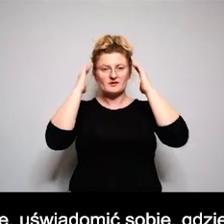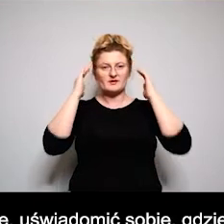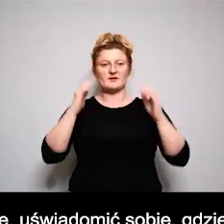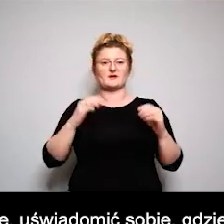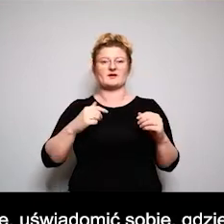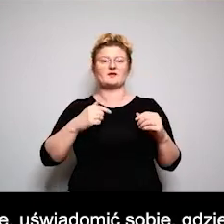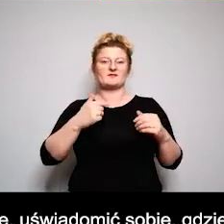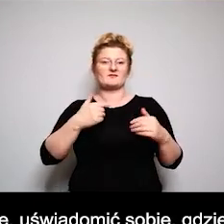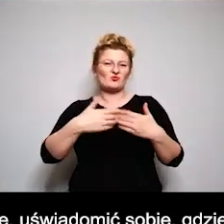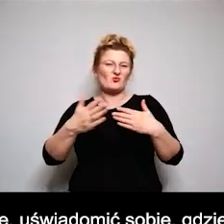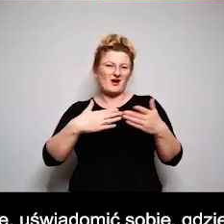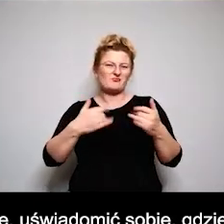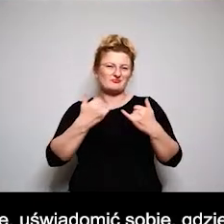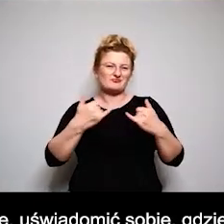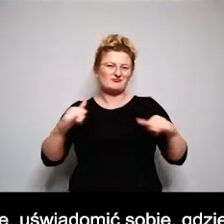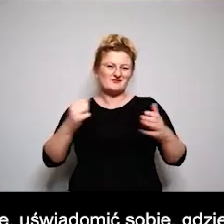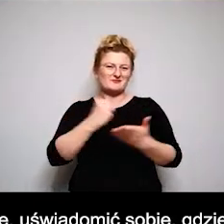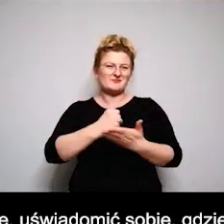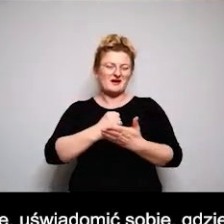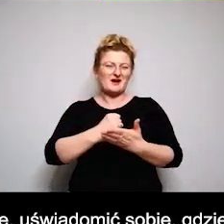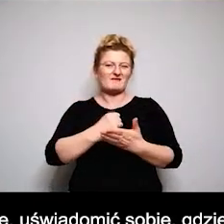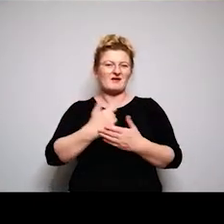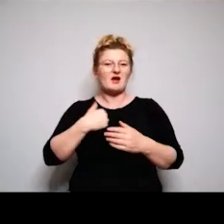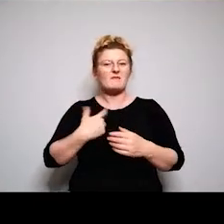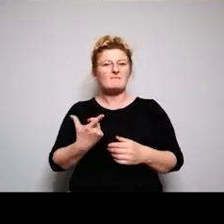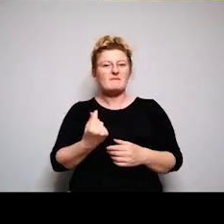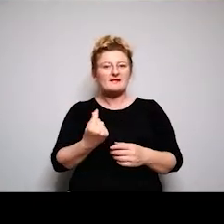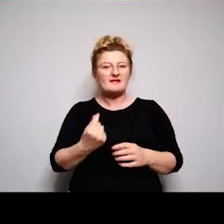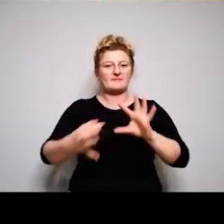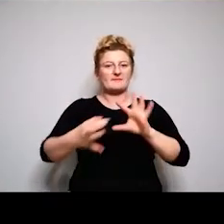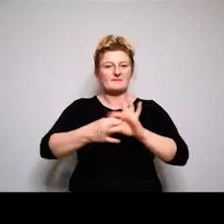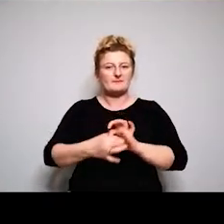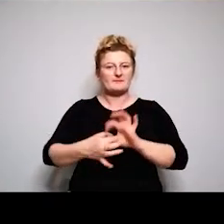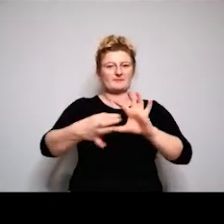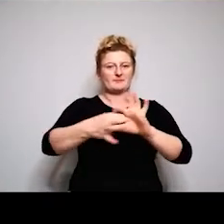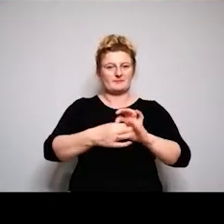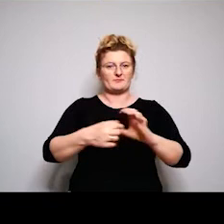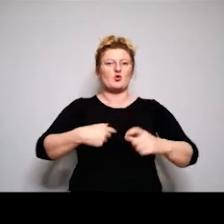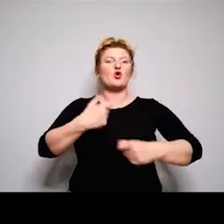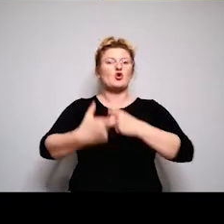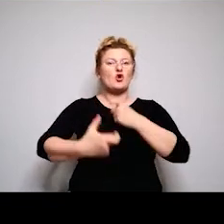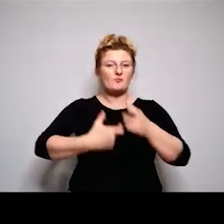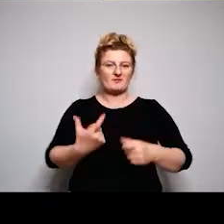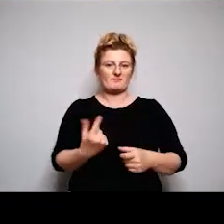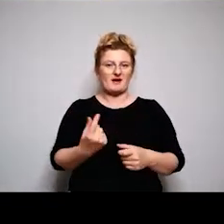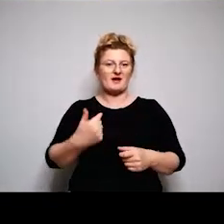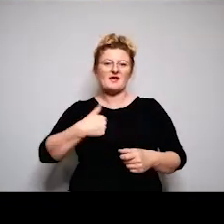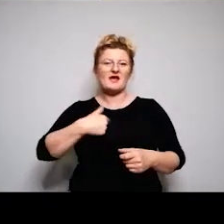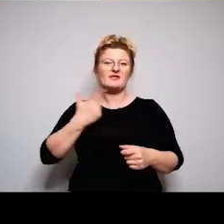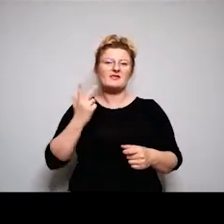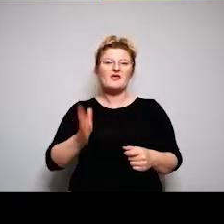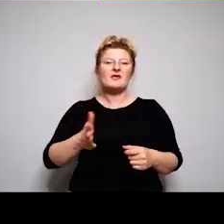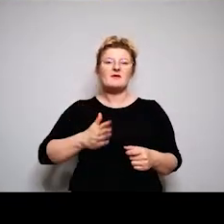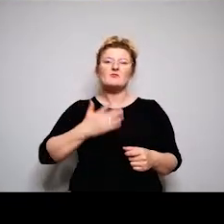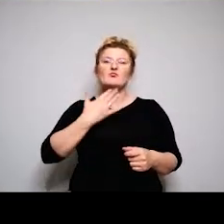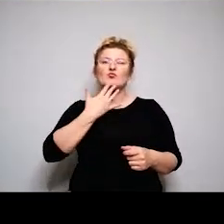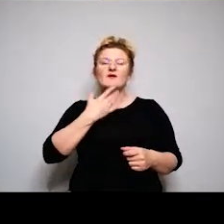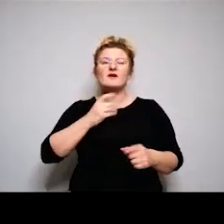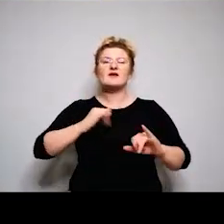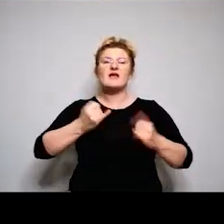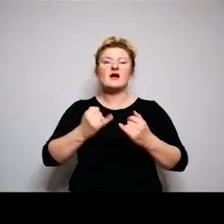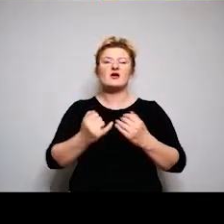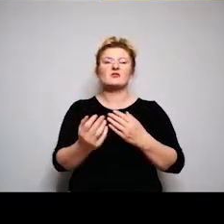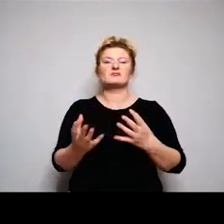the other challenge, I don't want to talk about the financing challenge because everyone knows how it goes, I would say.